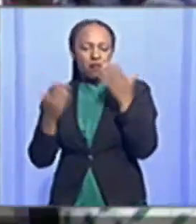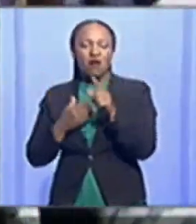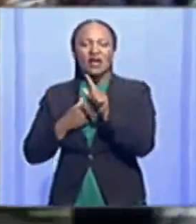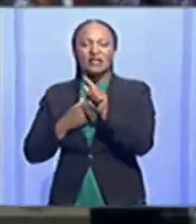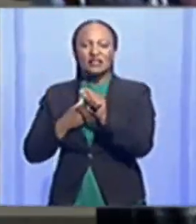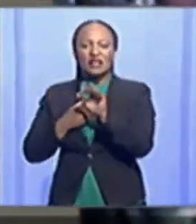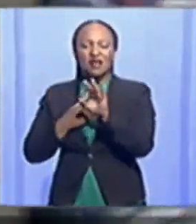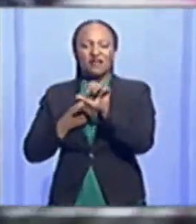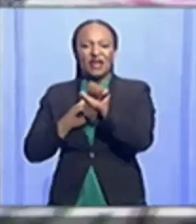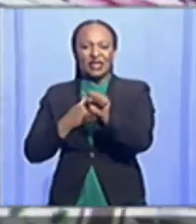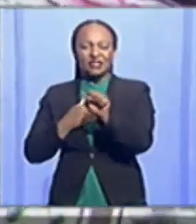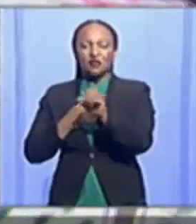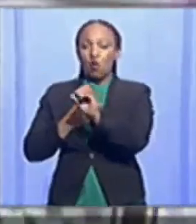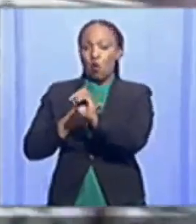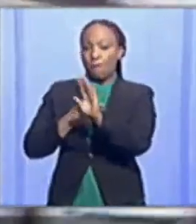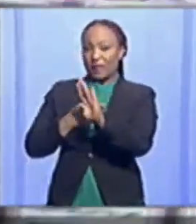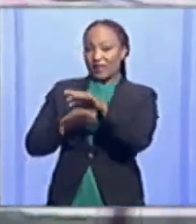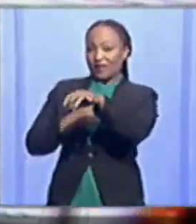TFS ka Bloemfontein.